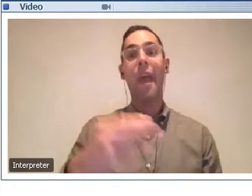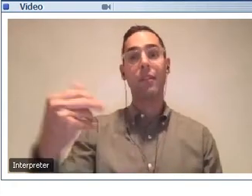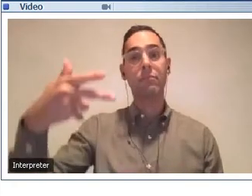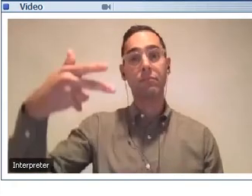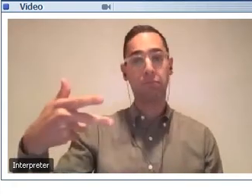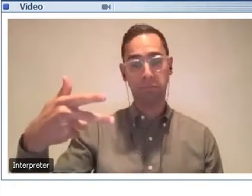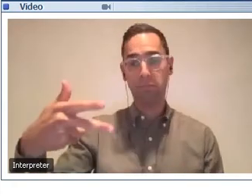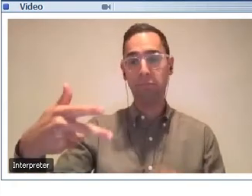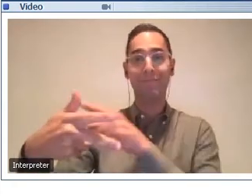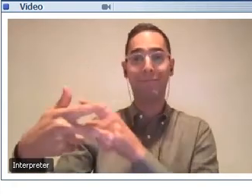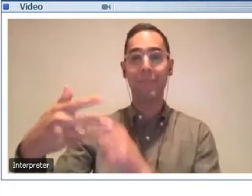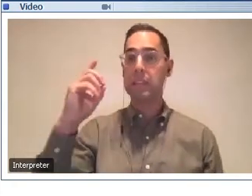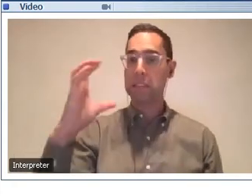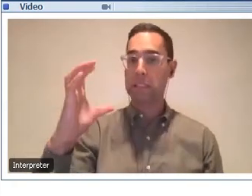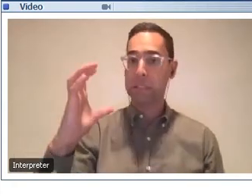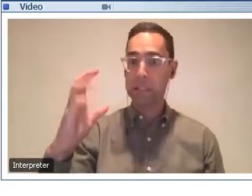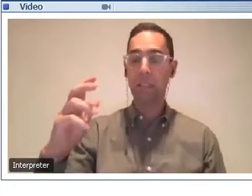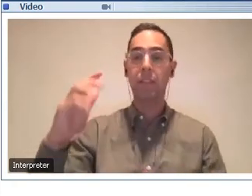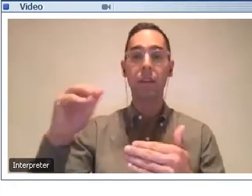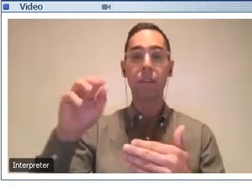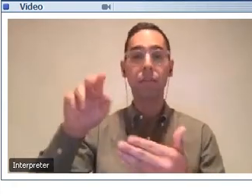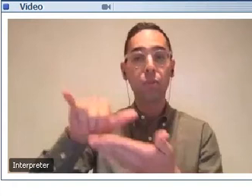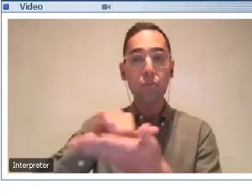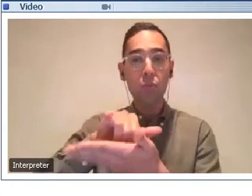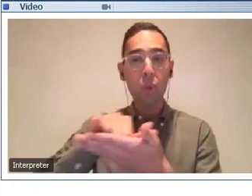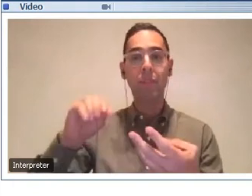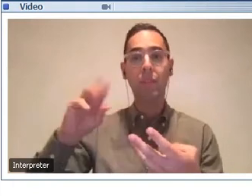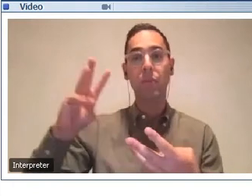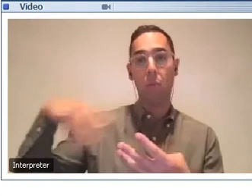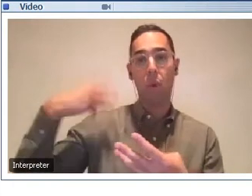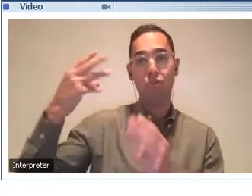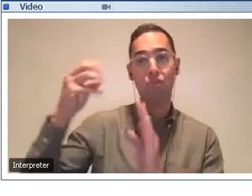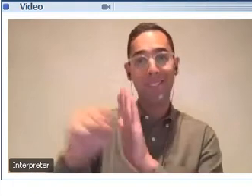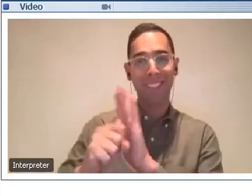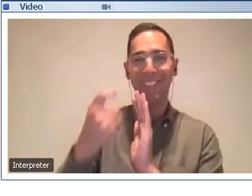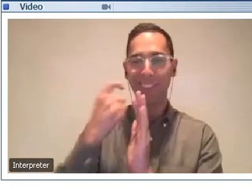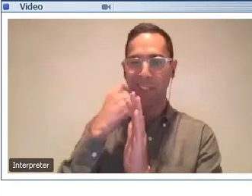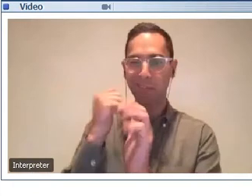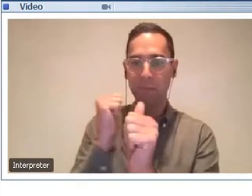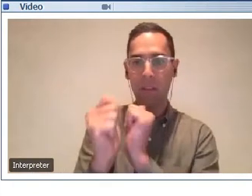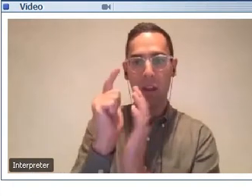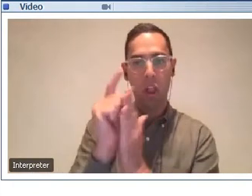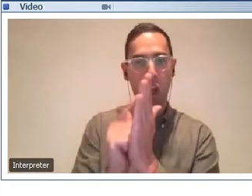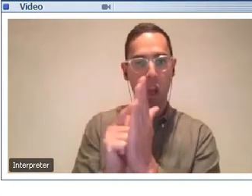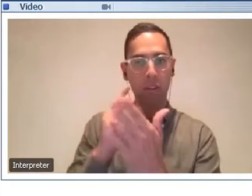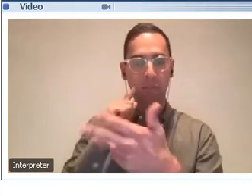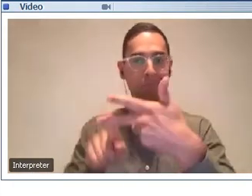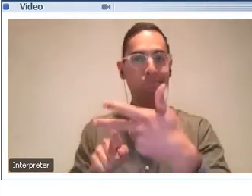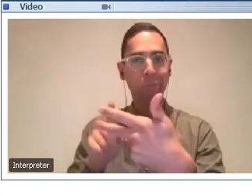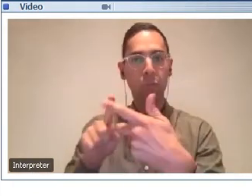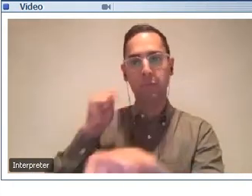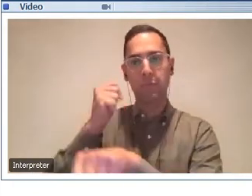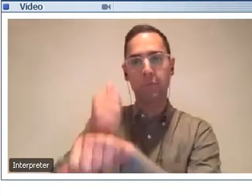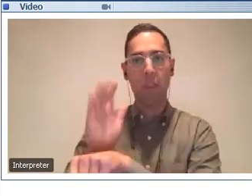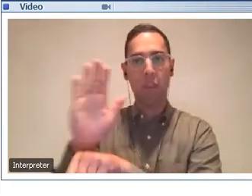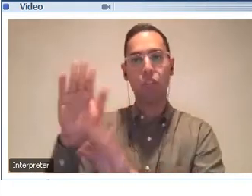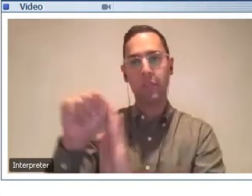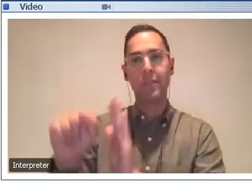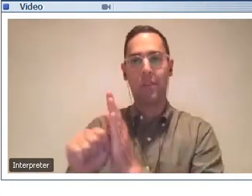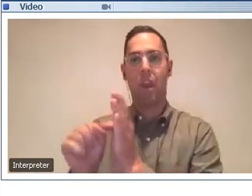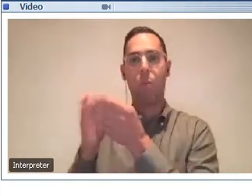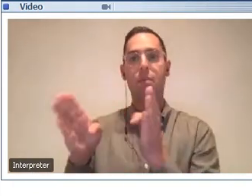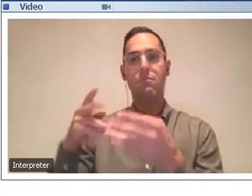and Washington State, have recently passed laws to implement statewide programs, and those programs are due to